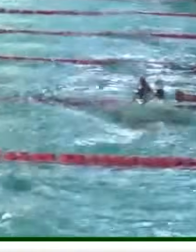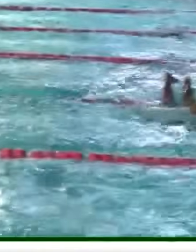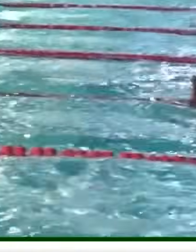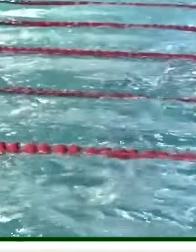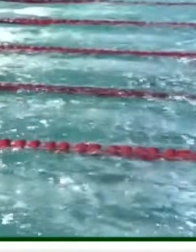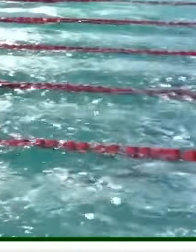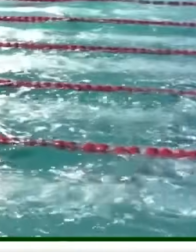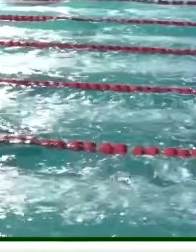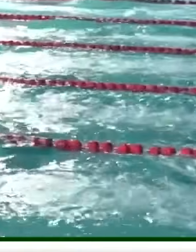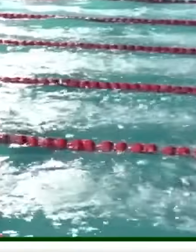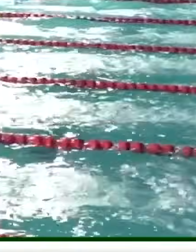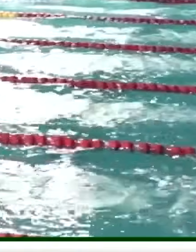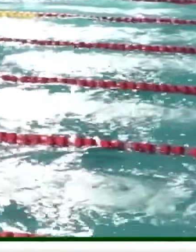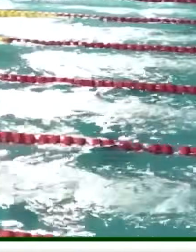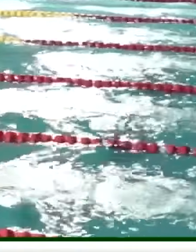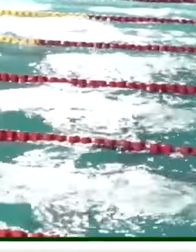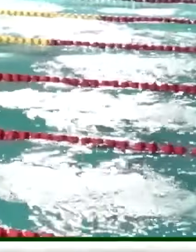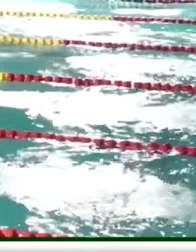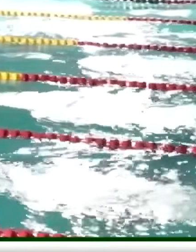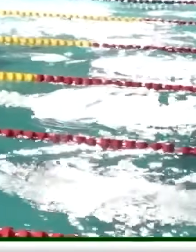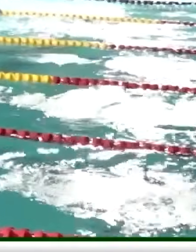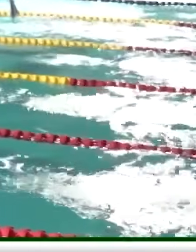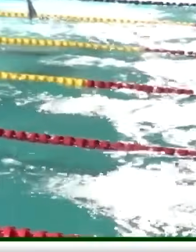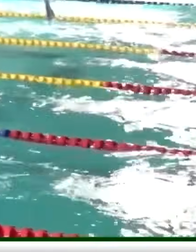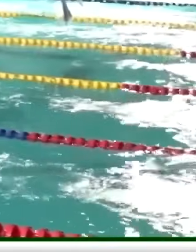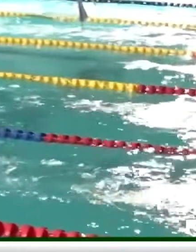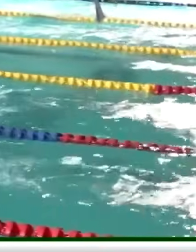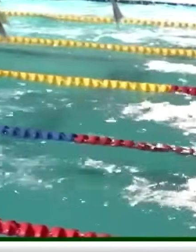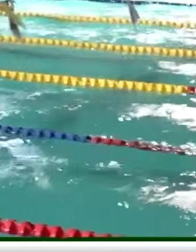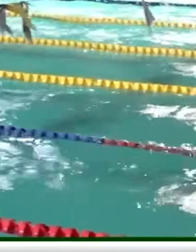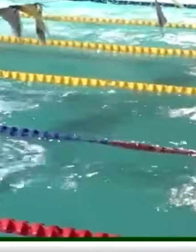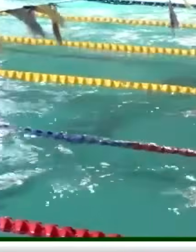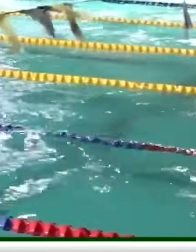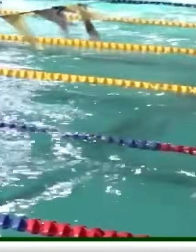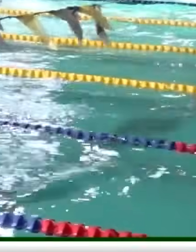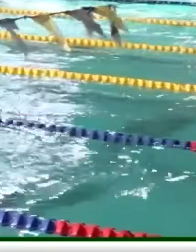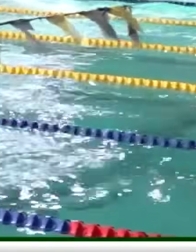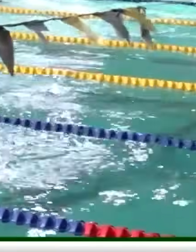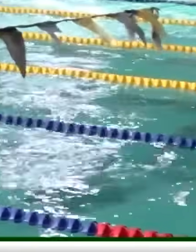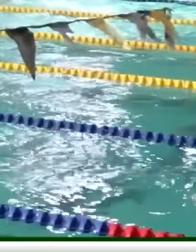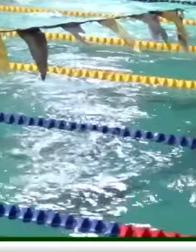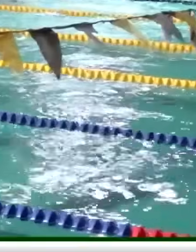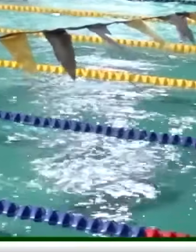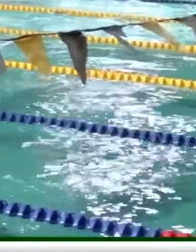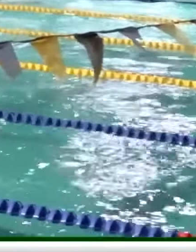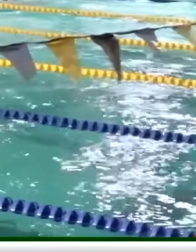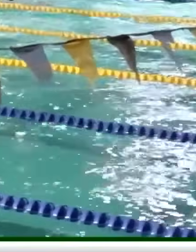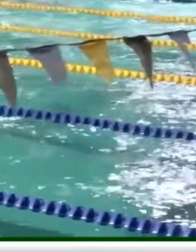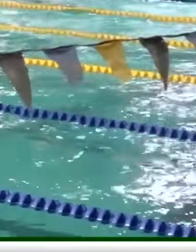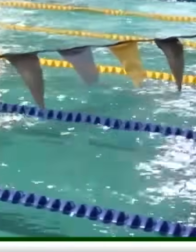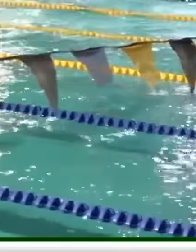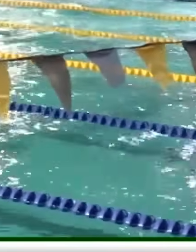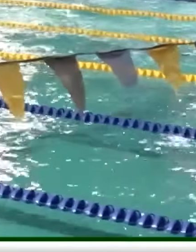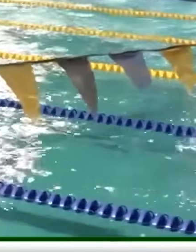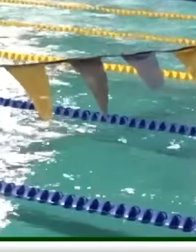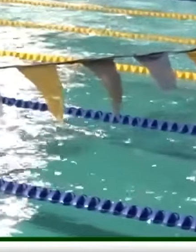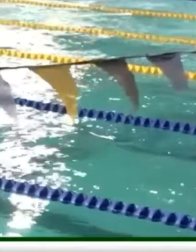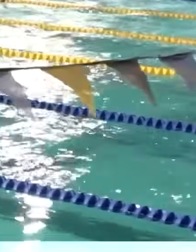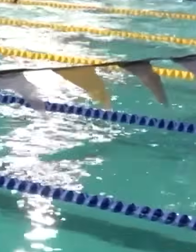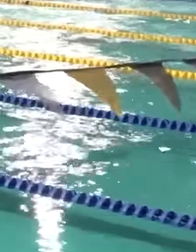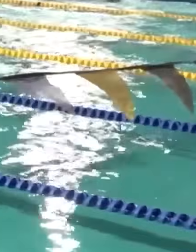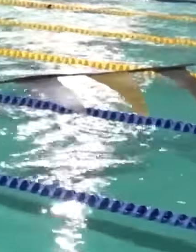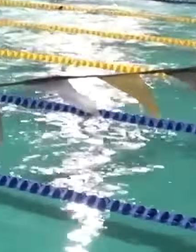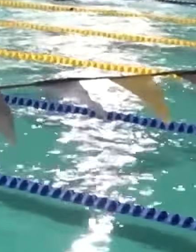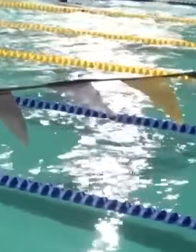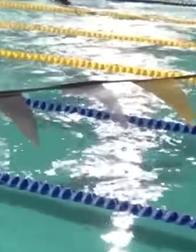We start with the boys 9 to 10 400-meter freestyle, 7 entries going. Even Stevens for these competitors so far focus